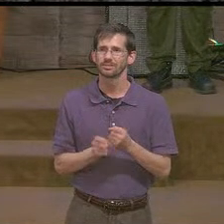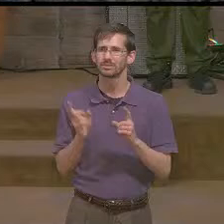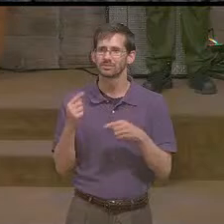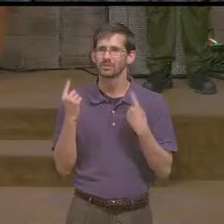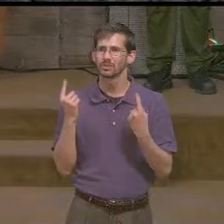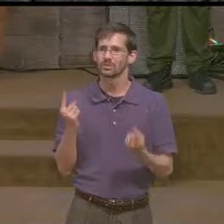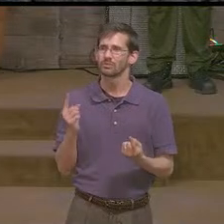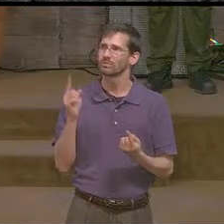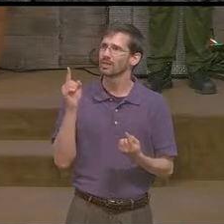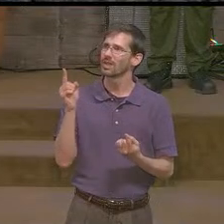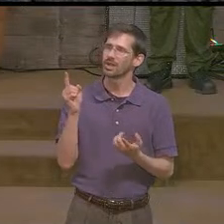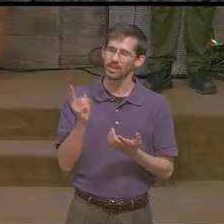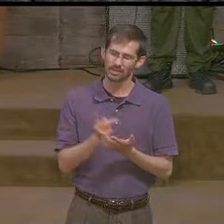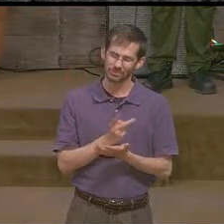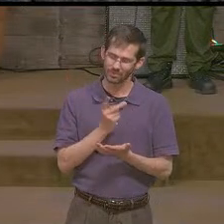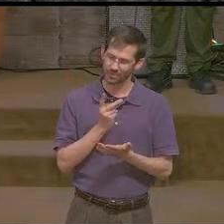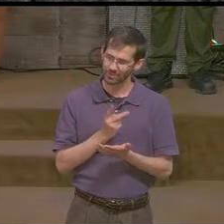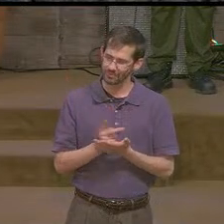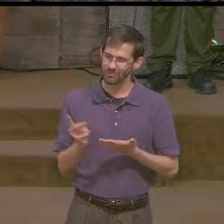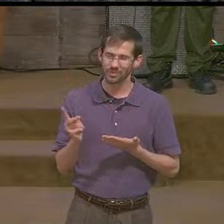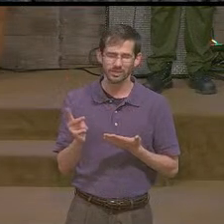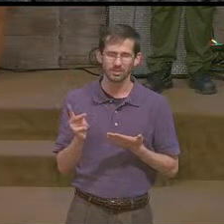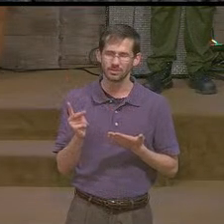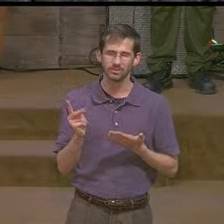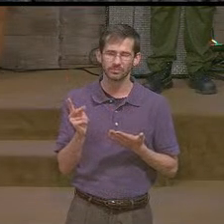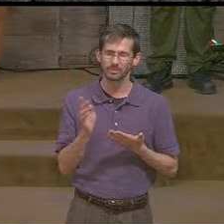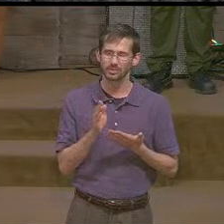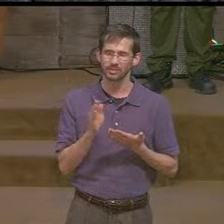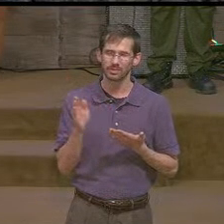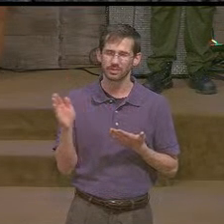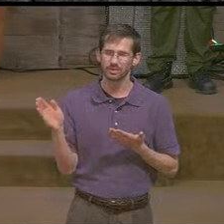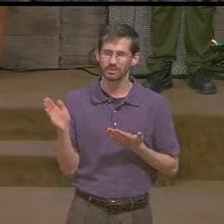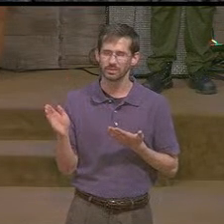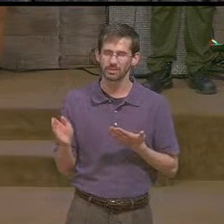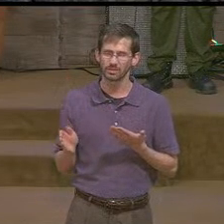confidence. You never fail me.